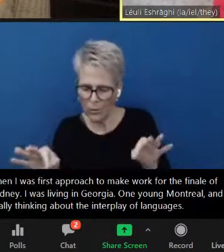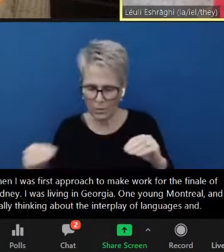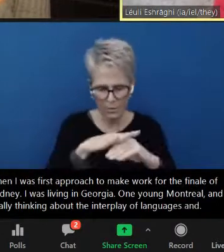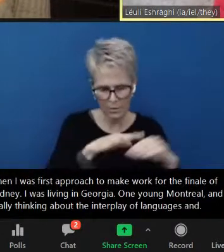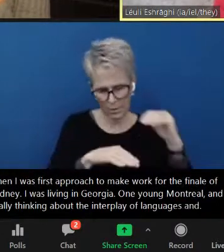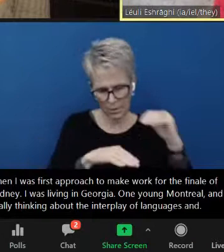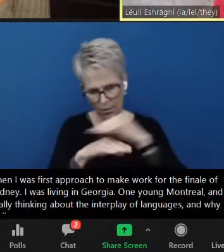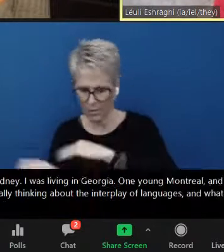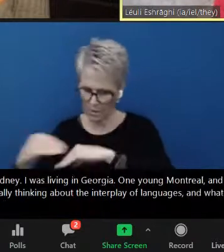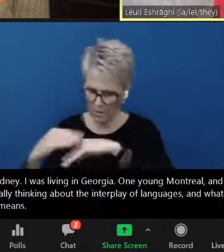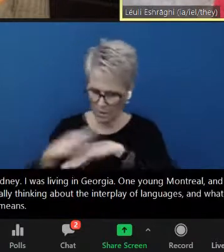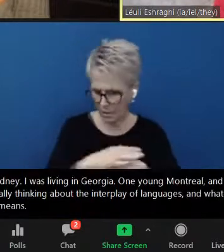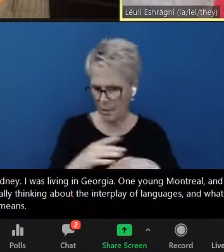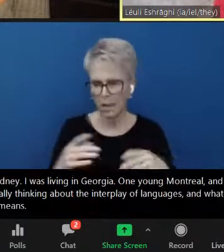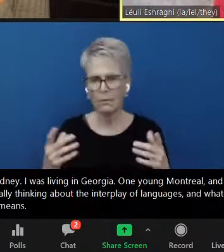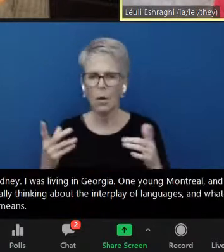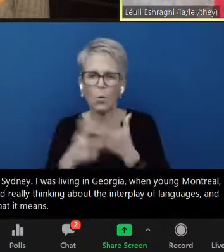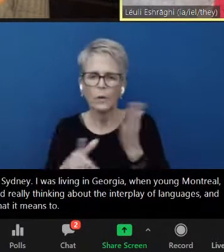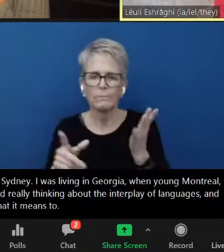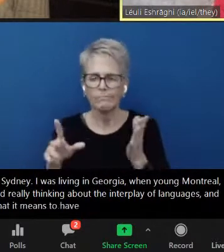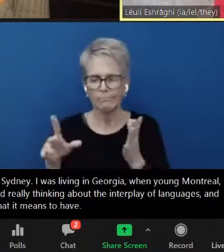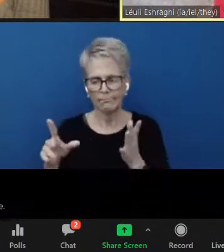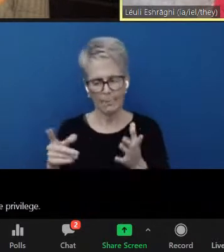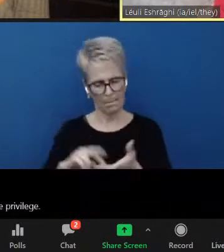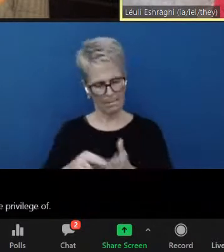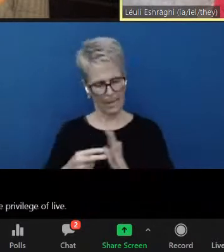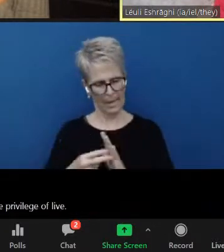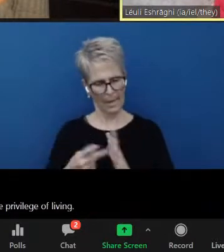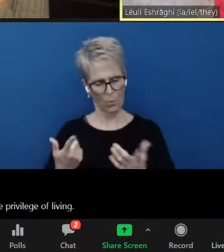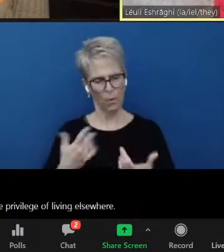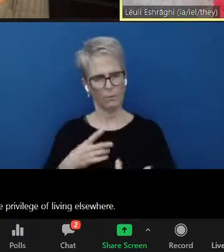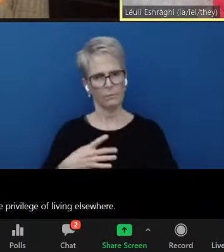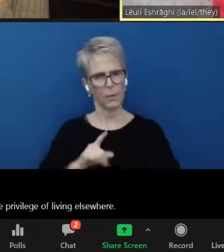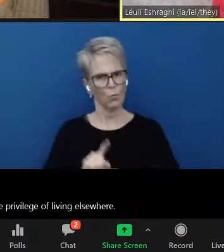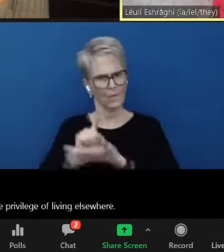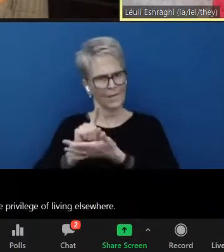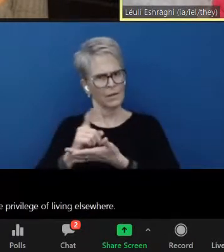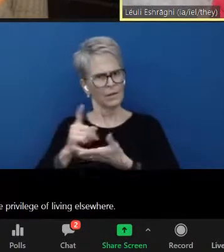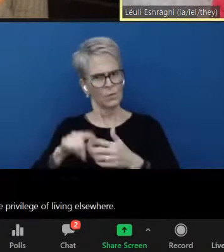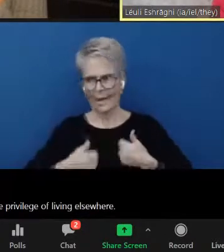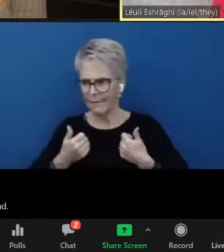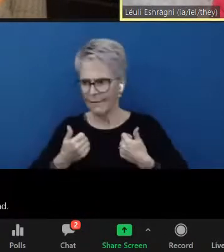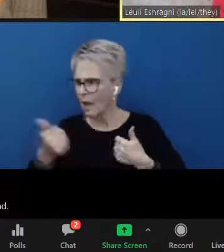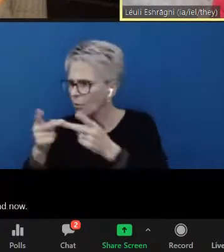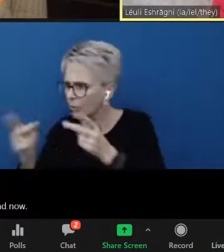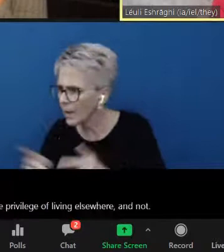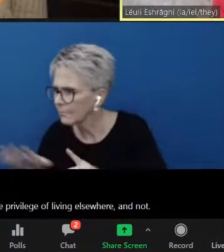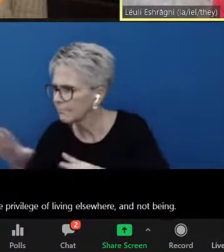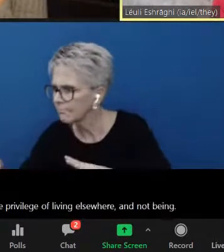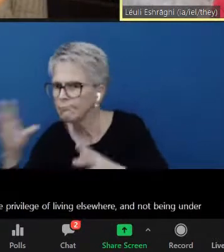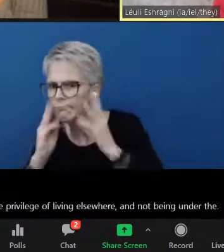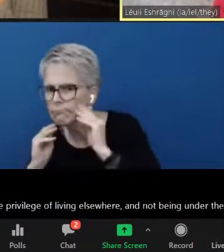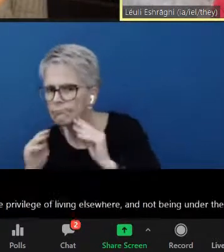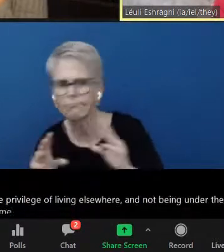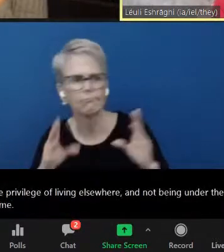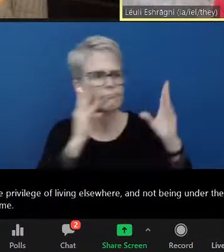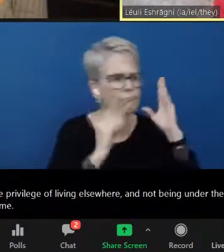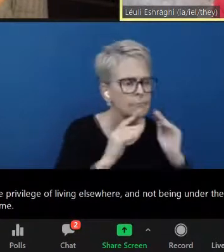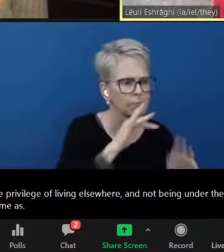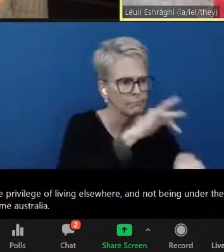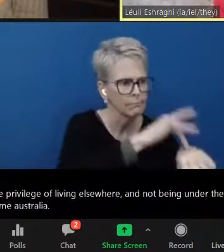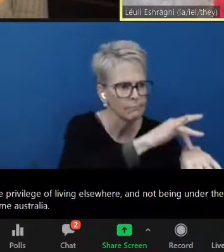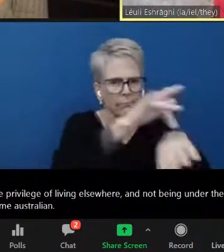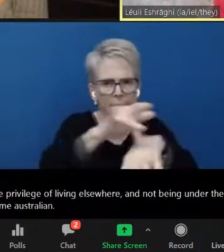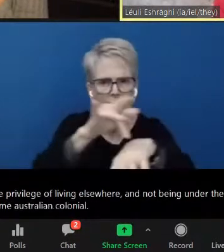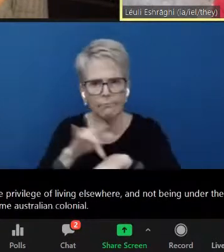and what it means to have the privilege of living elsewhere and not being under the same